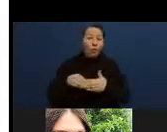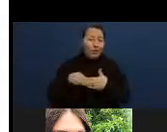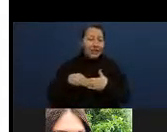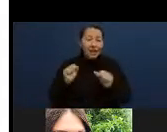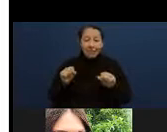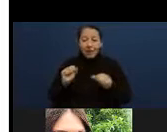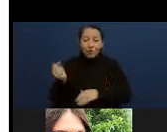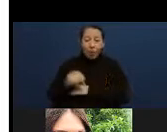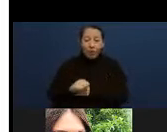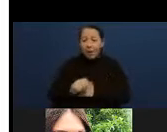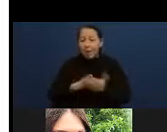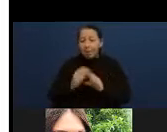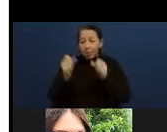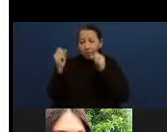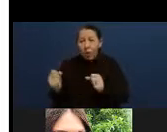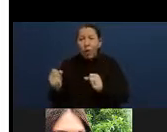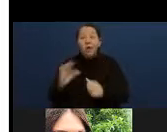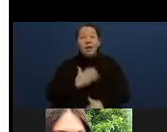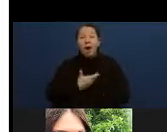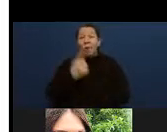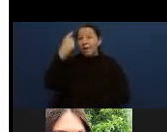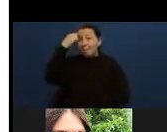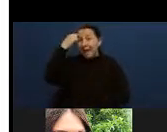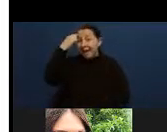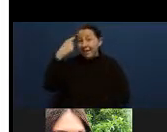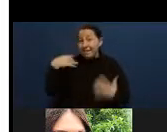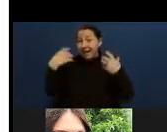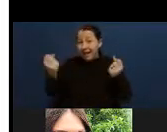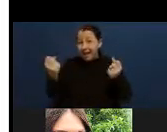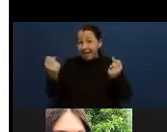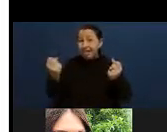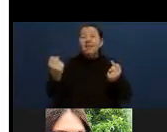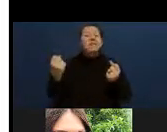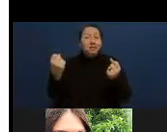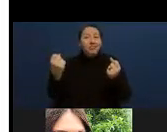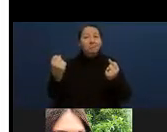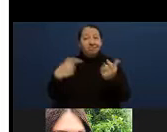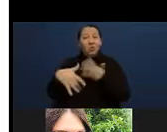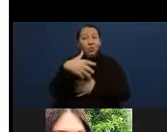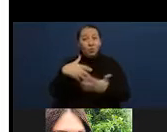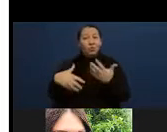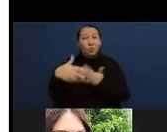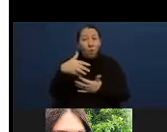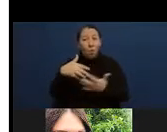our mental well-being. Social issues have changed this.